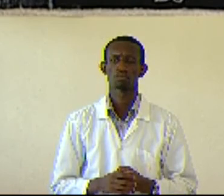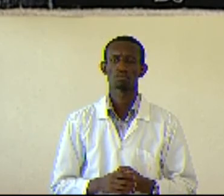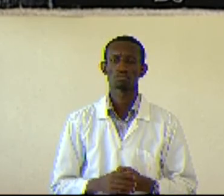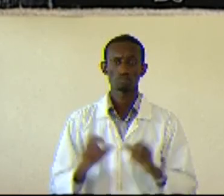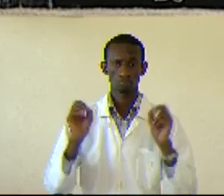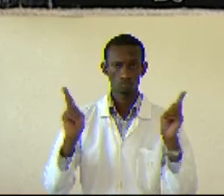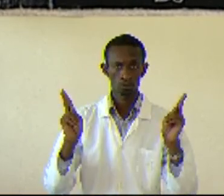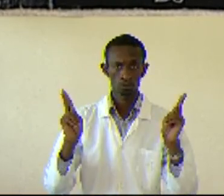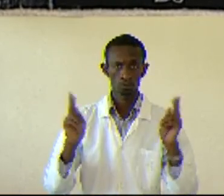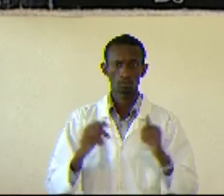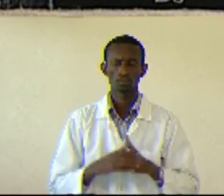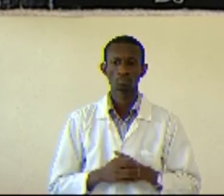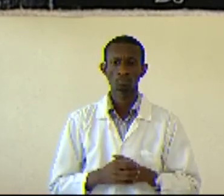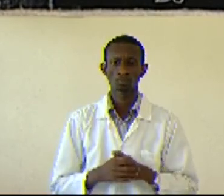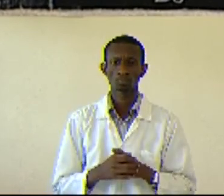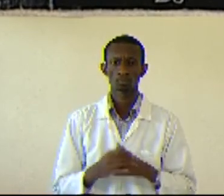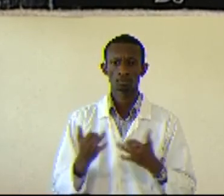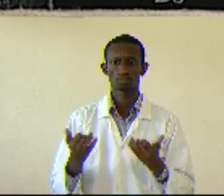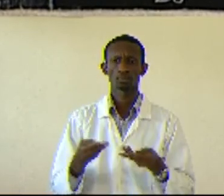Okay, here you are.